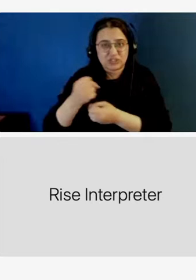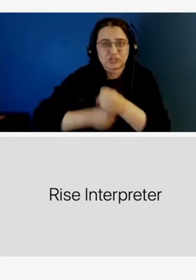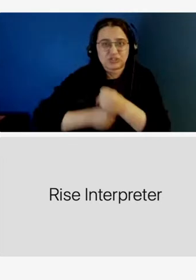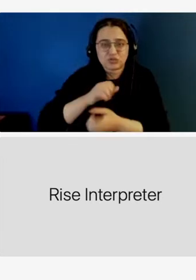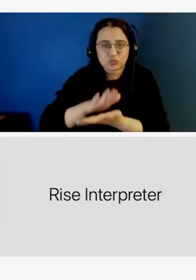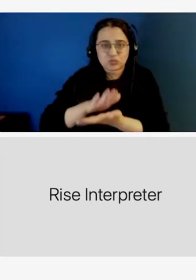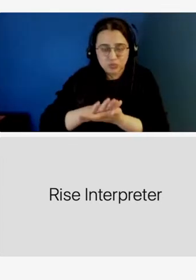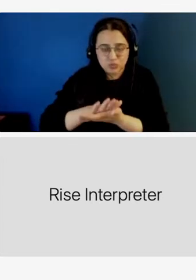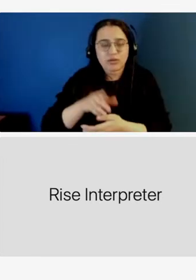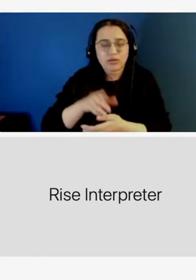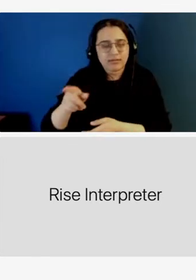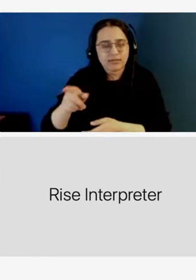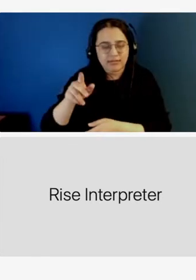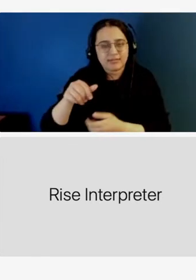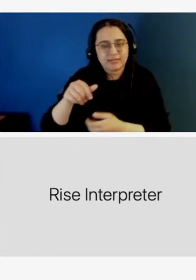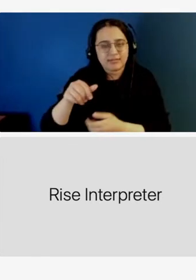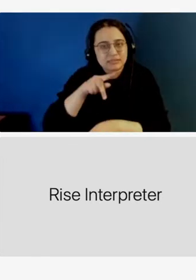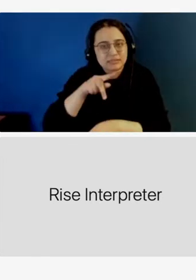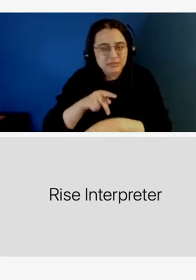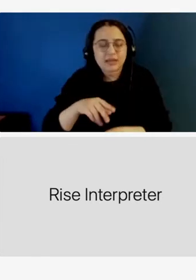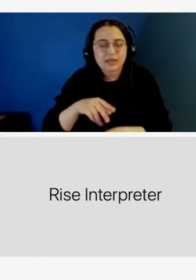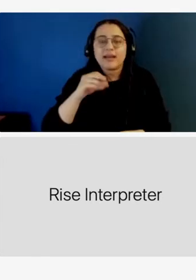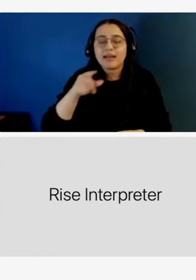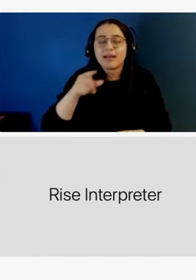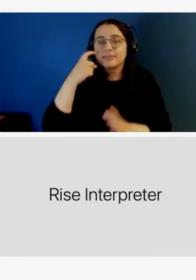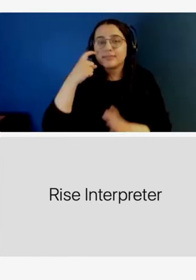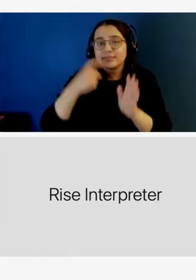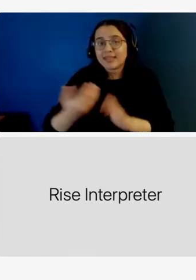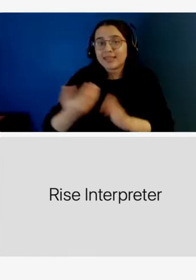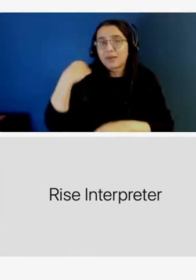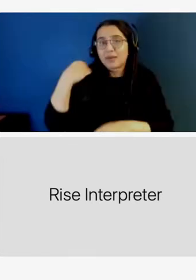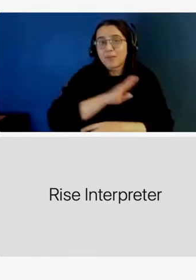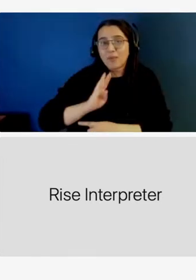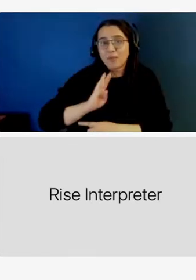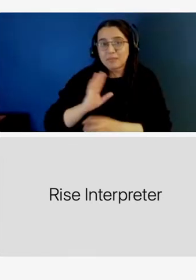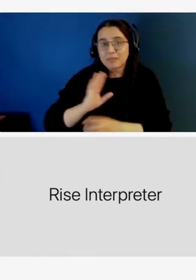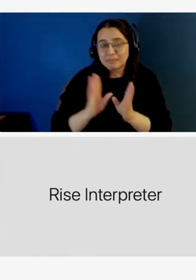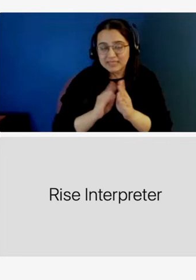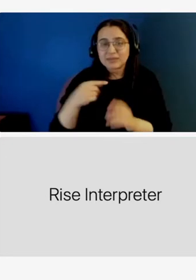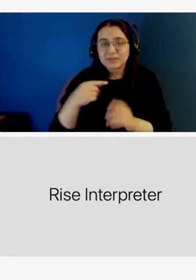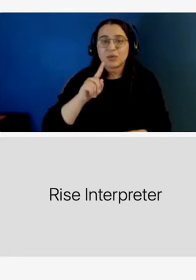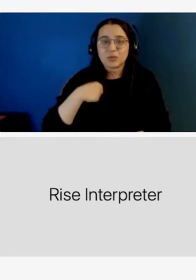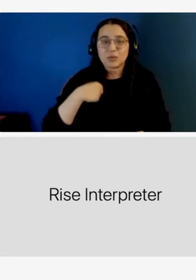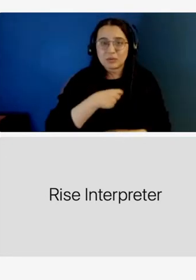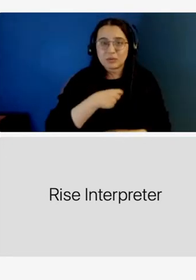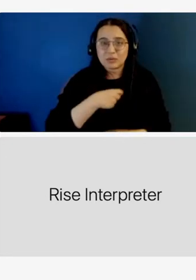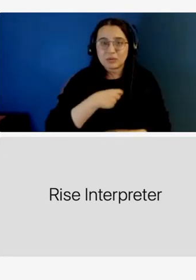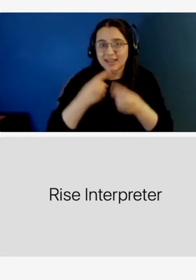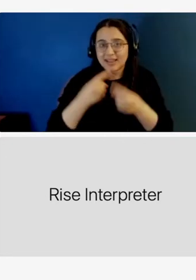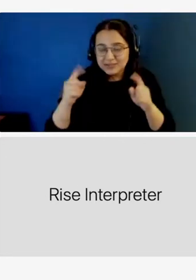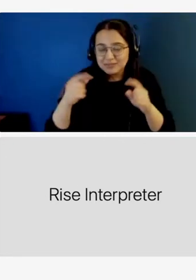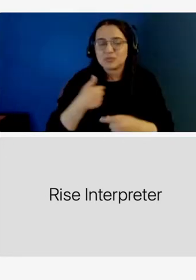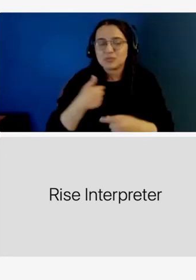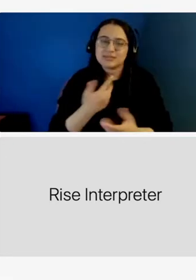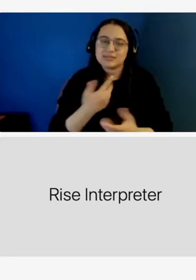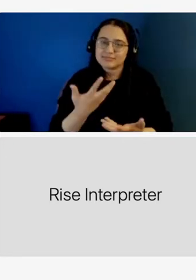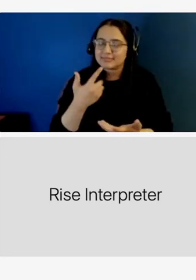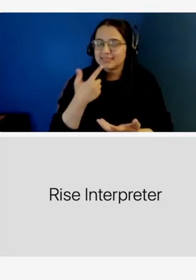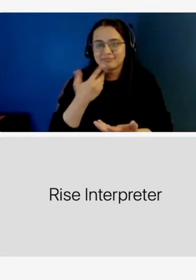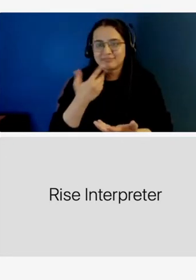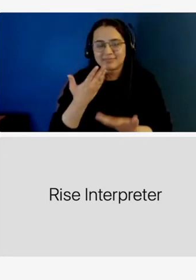board meeting when we made the announcement, we're so happy to have him here. And I'd like to give him a moment to address the board as well.